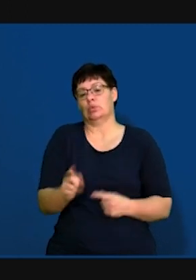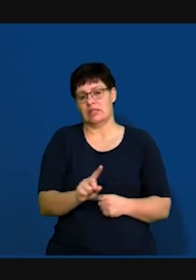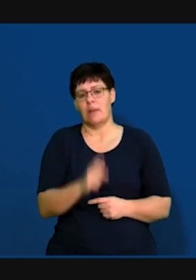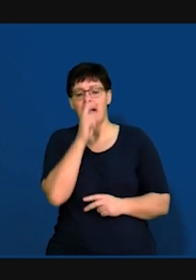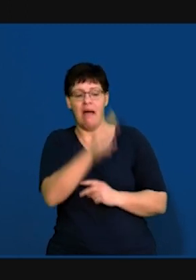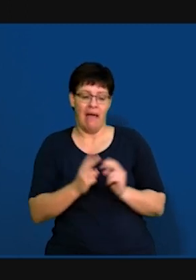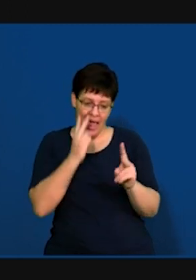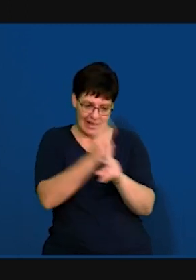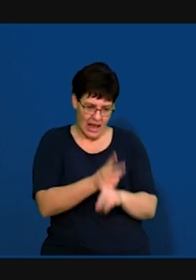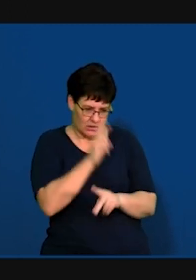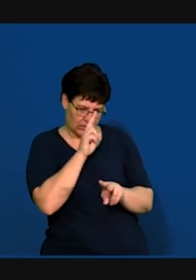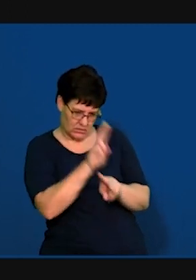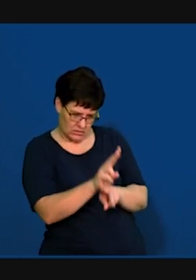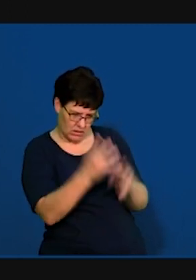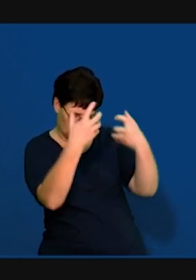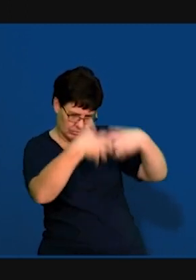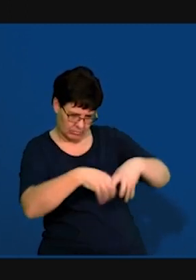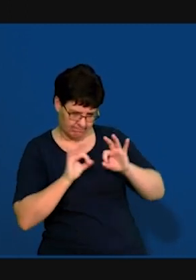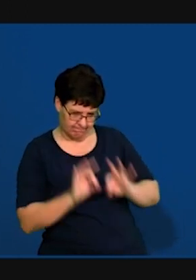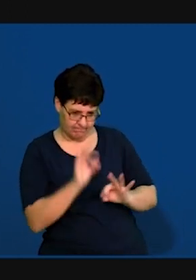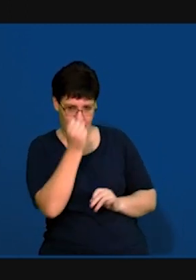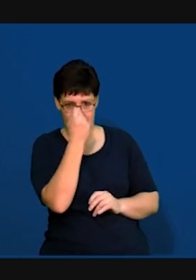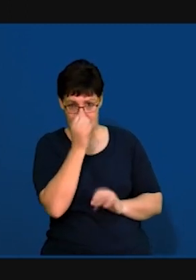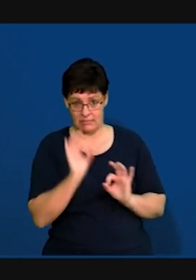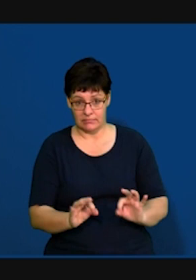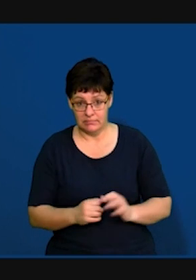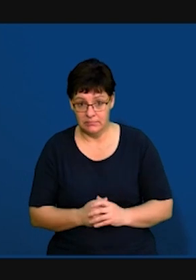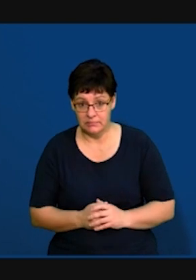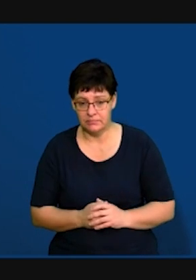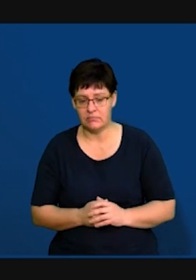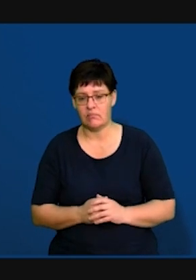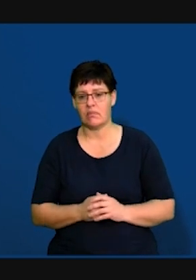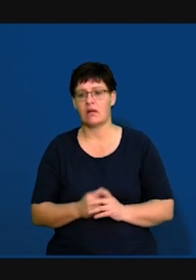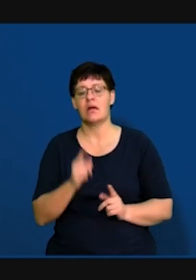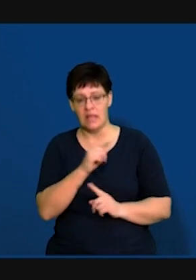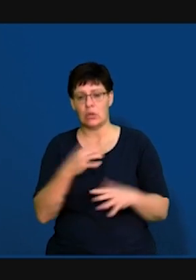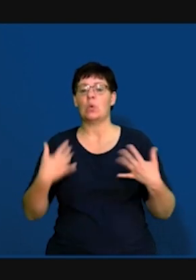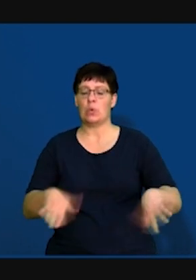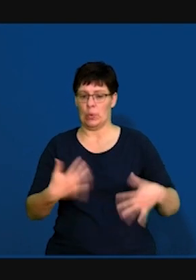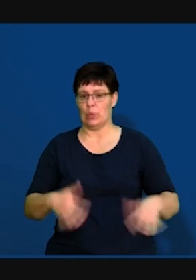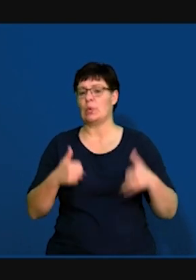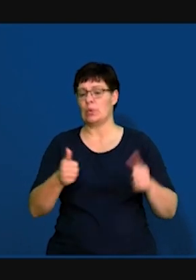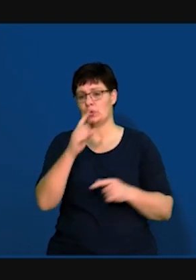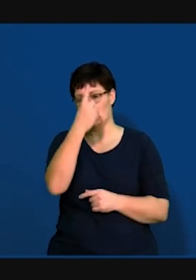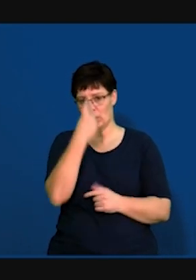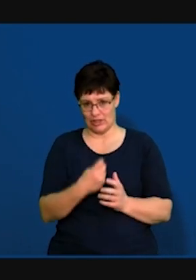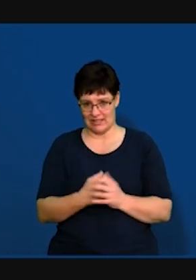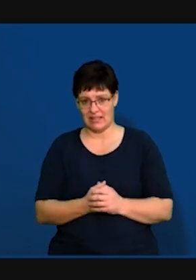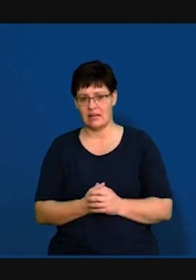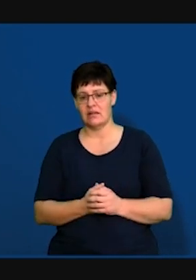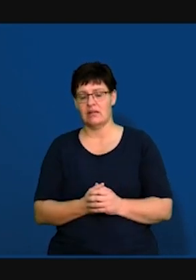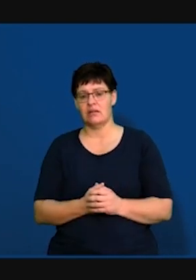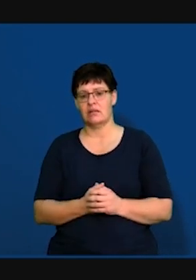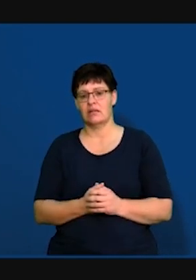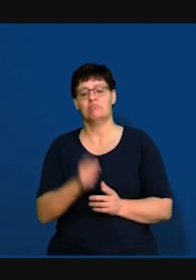revisit and consolidate that as well. All right. And then that's a brilliant question that was asked. But